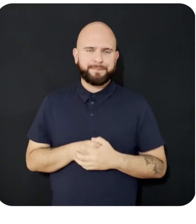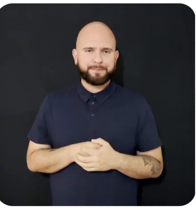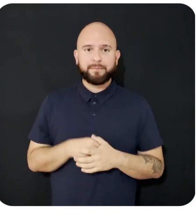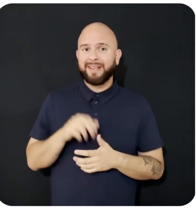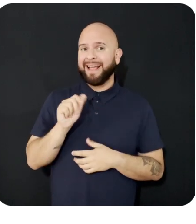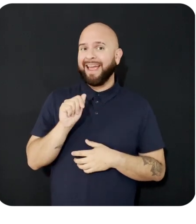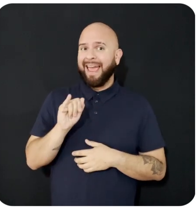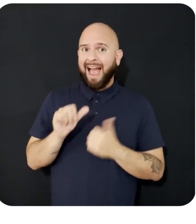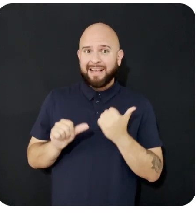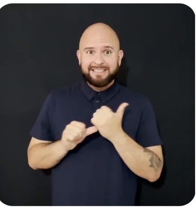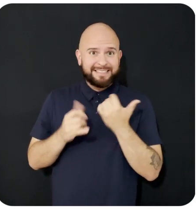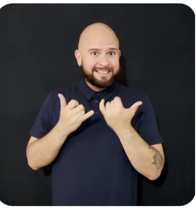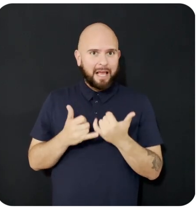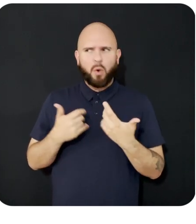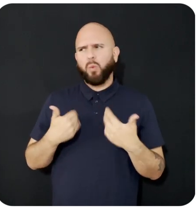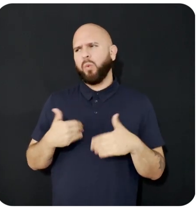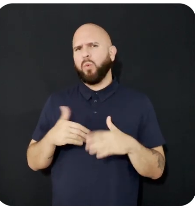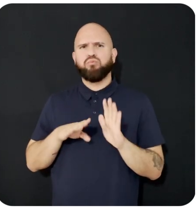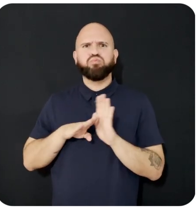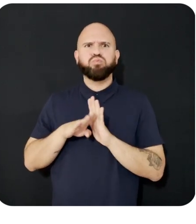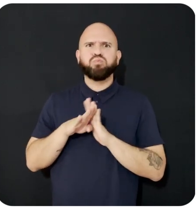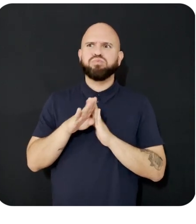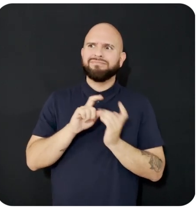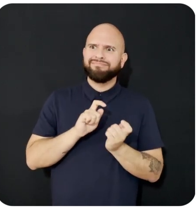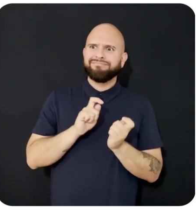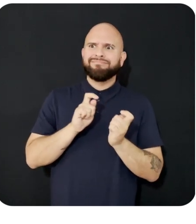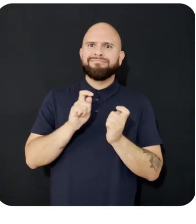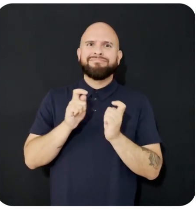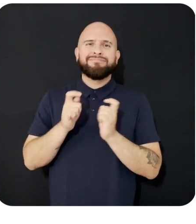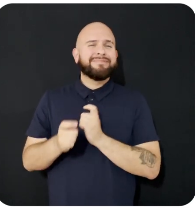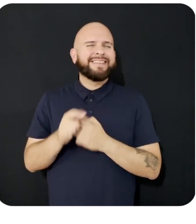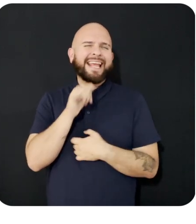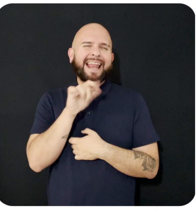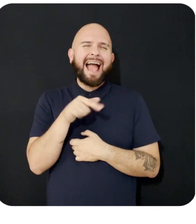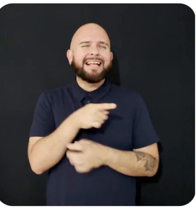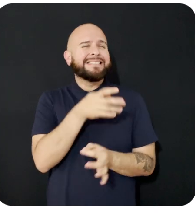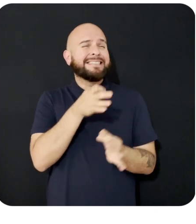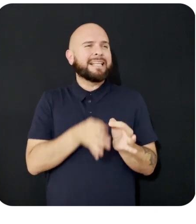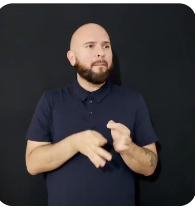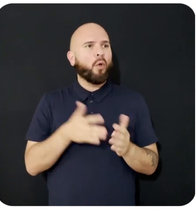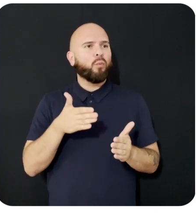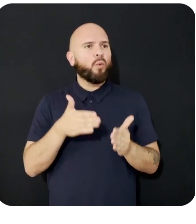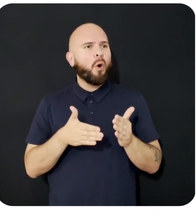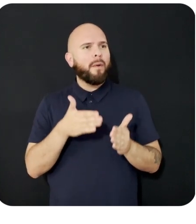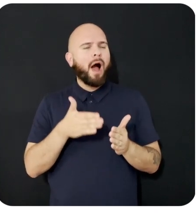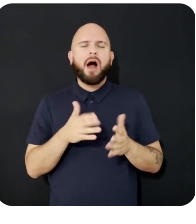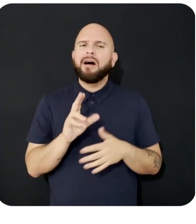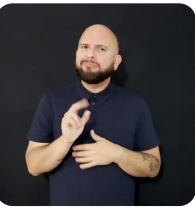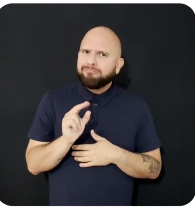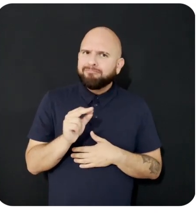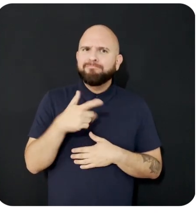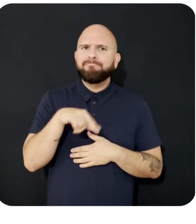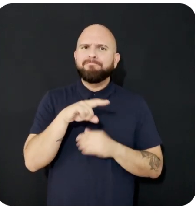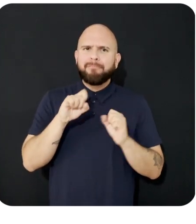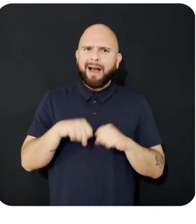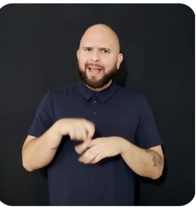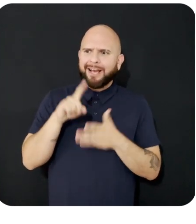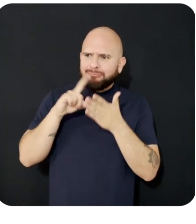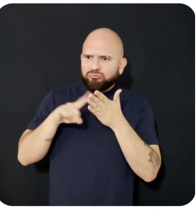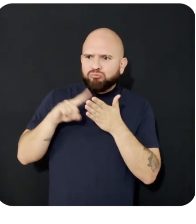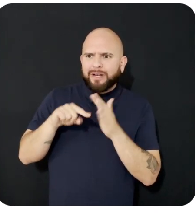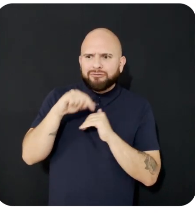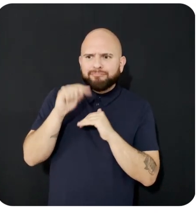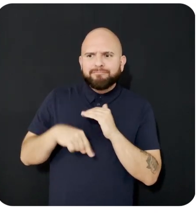evolving beyond simple text chatbots to being able to solve complex tasks across research, tutoring,